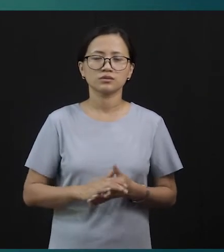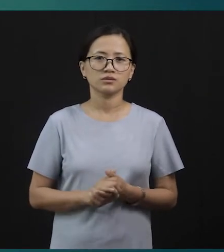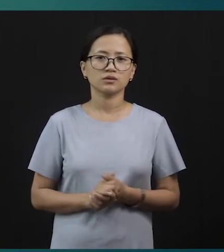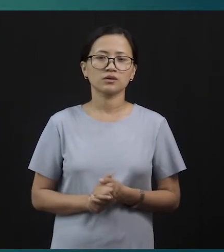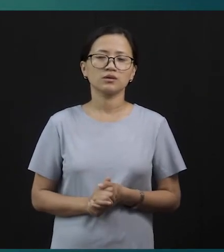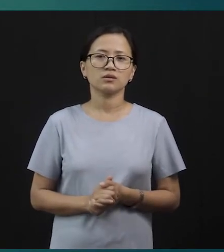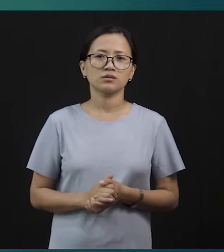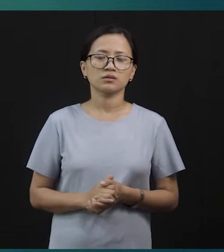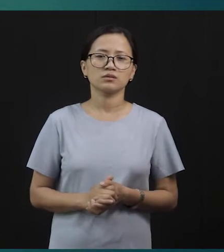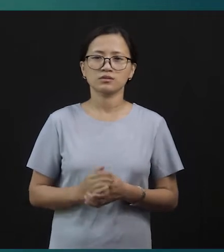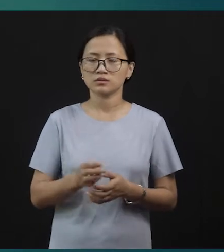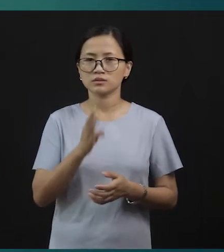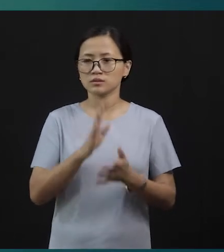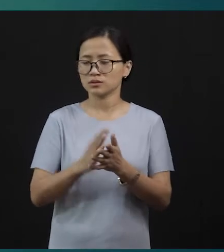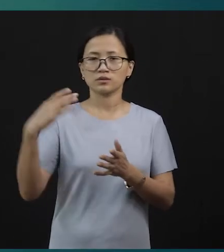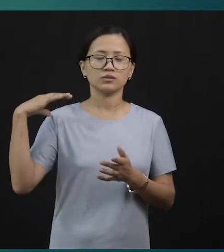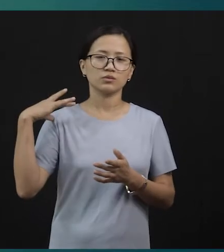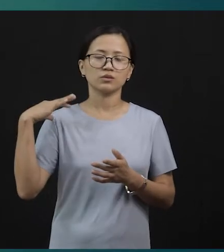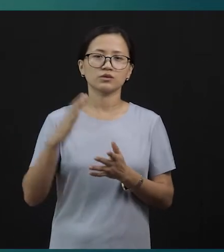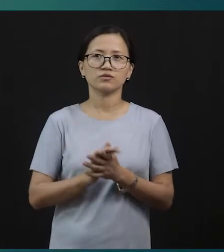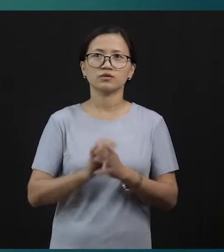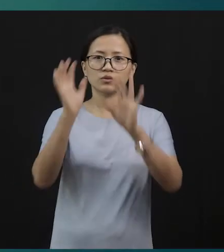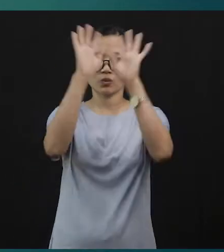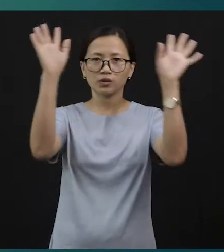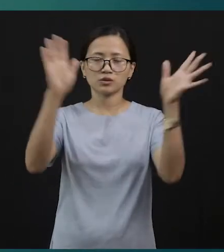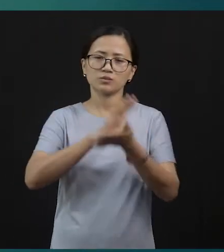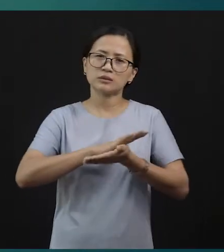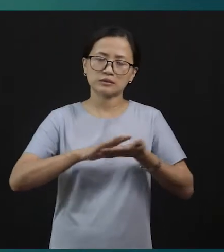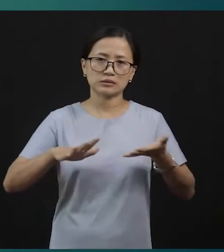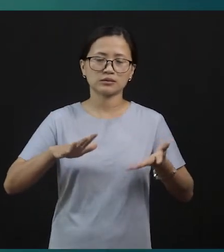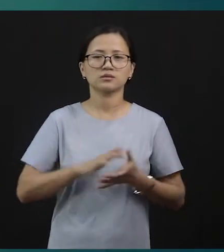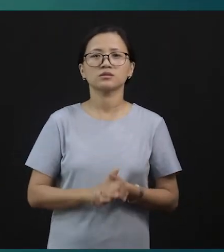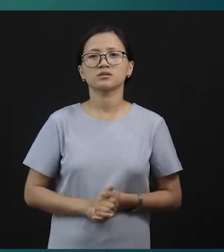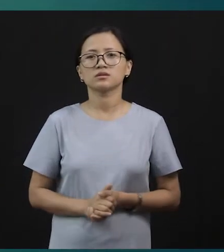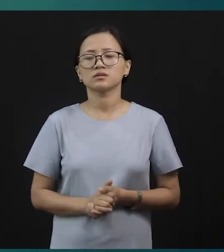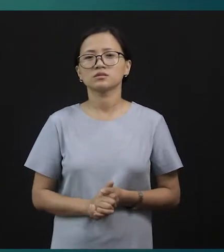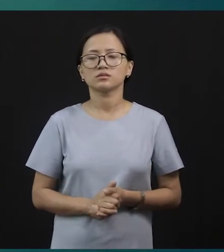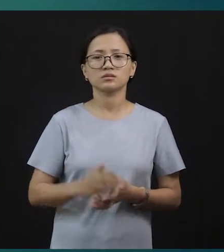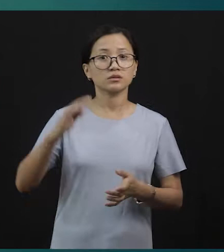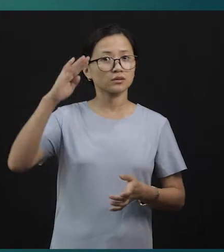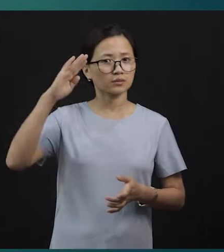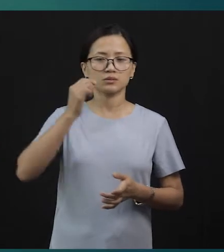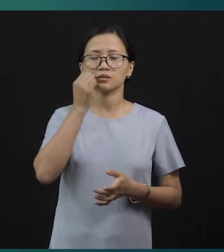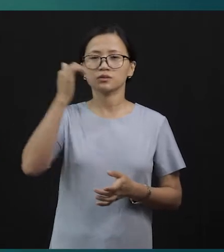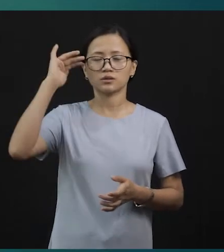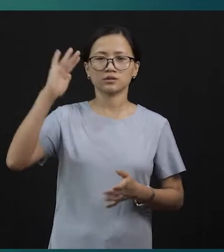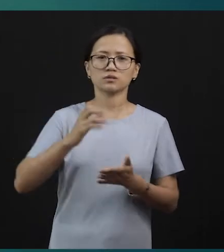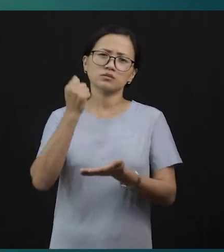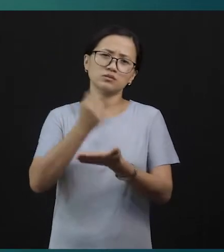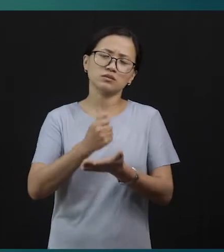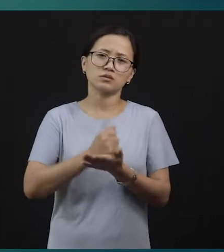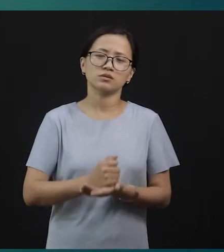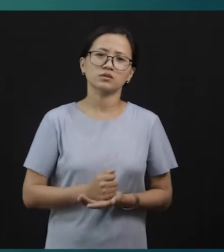ship, isn't it? In the water, the ship will get broken. That is called a shipwreck, okay? And so the captain decided to do something.